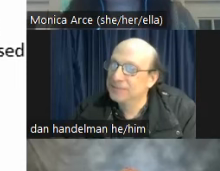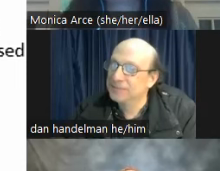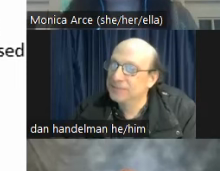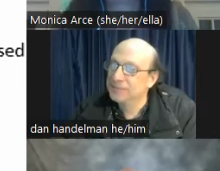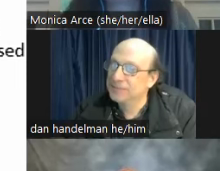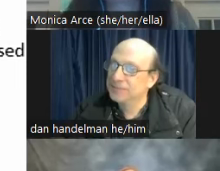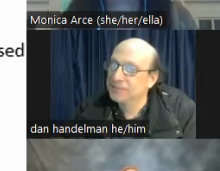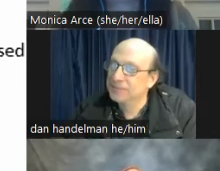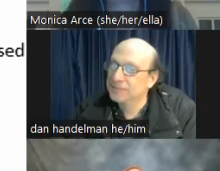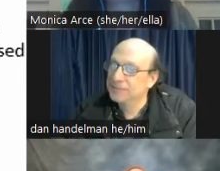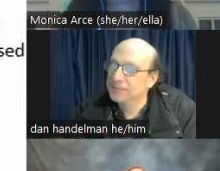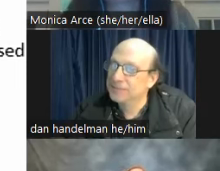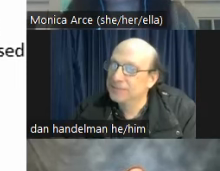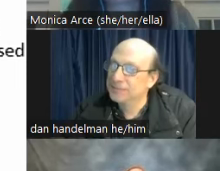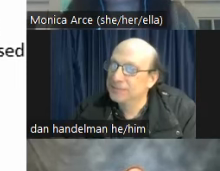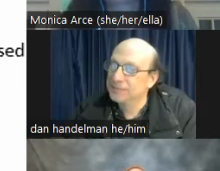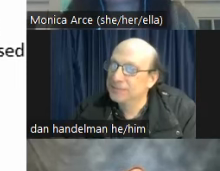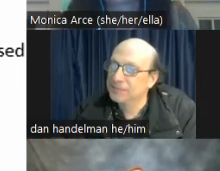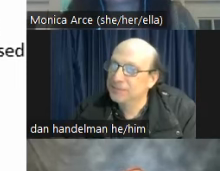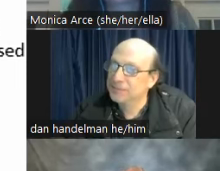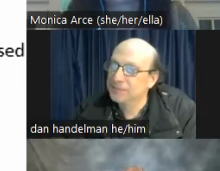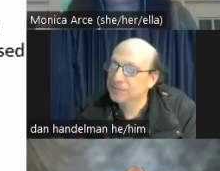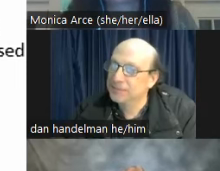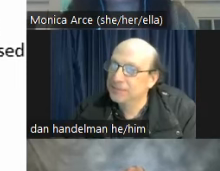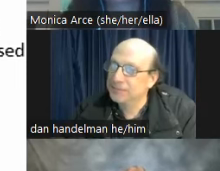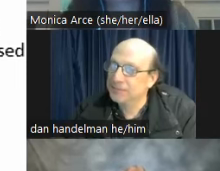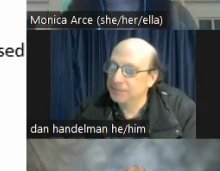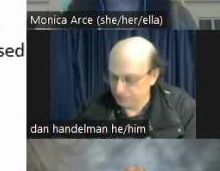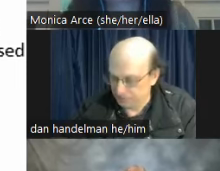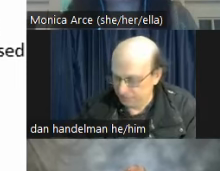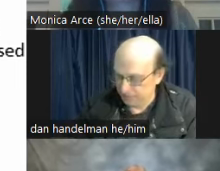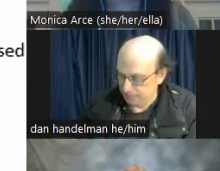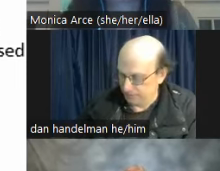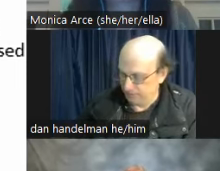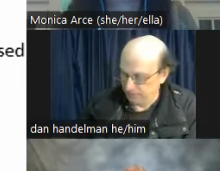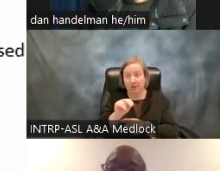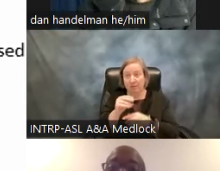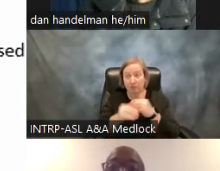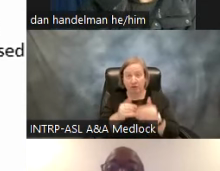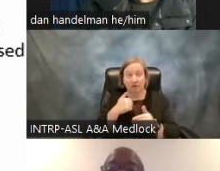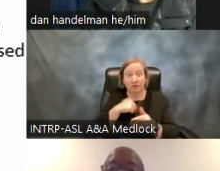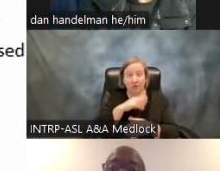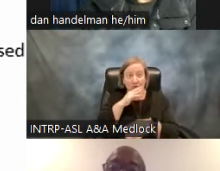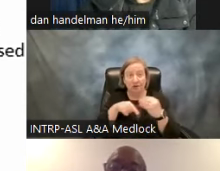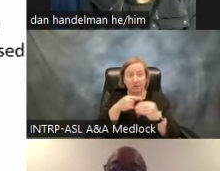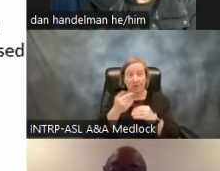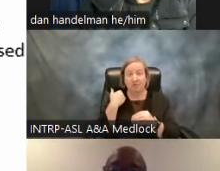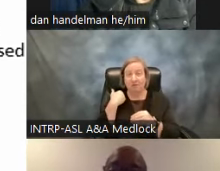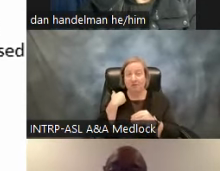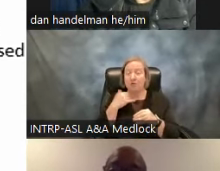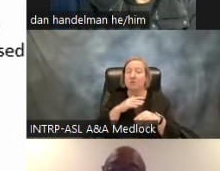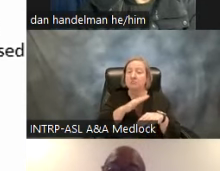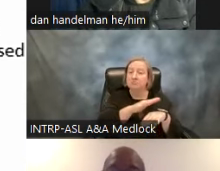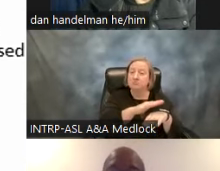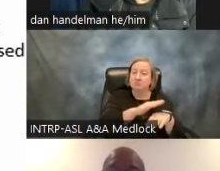the normal process for this is the administrative process that we were talking about beforehand. And in which compelling officer